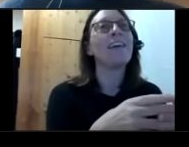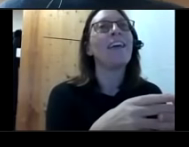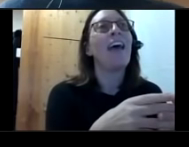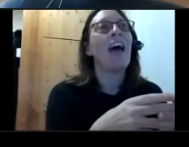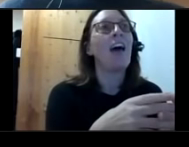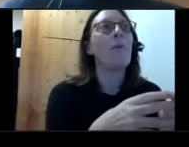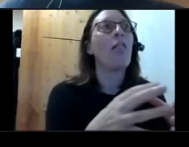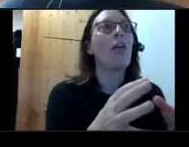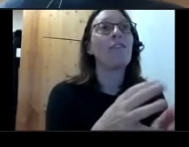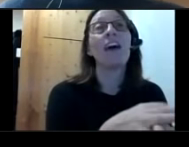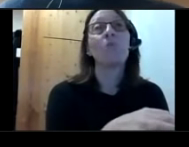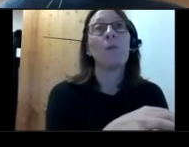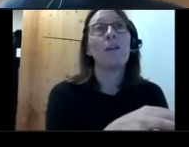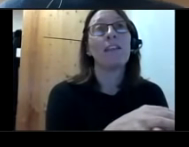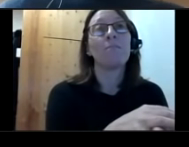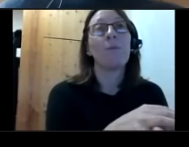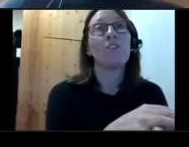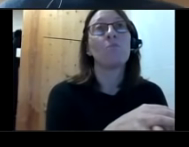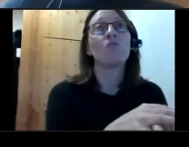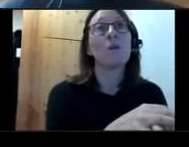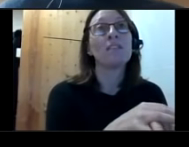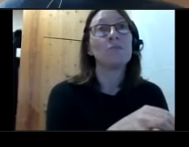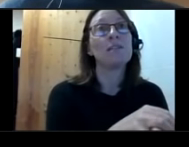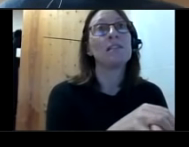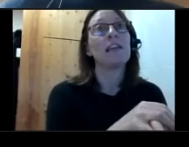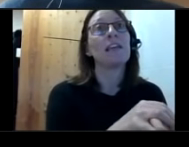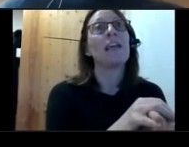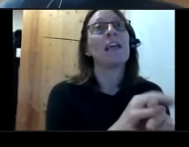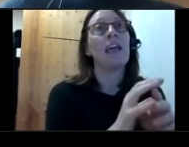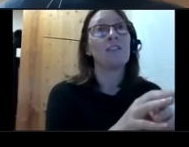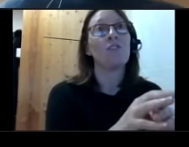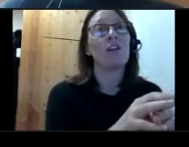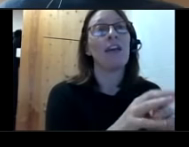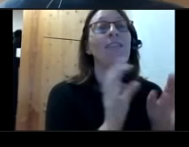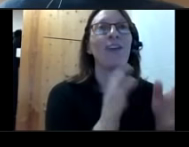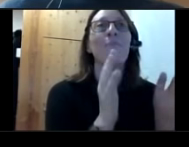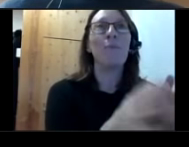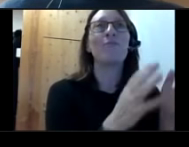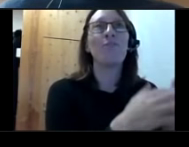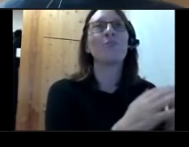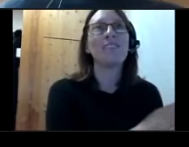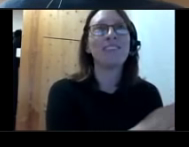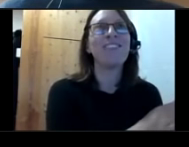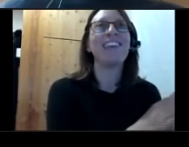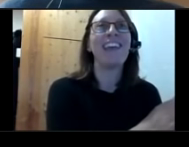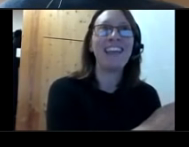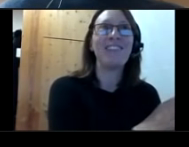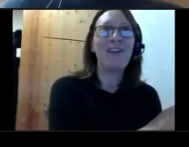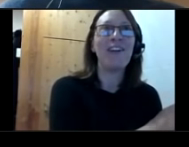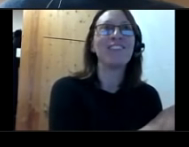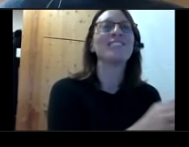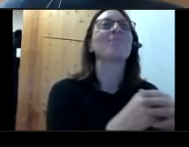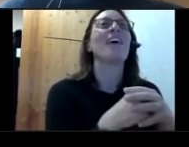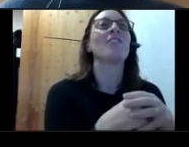media, if that isn't published before 2020, it's not. So published before 2020 is